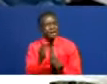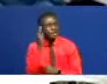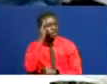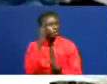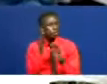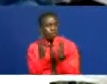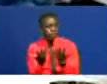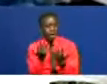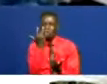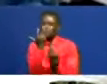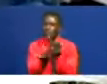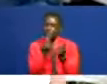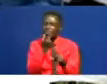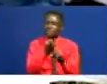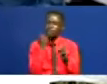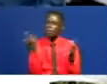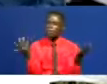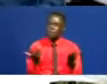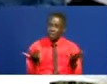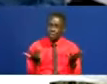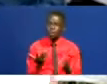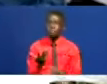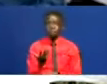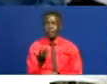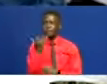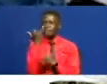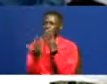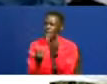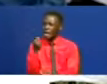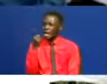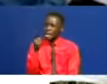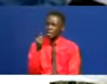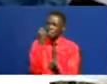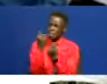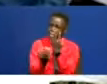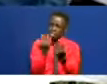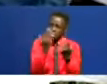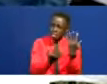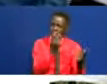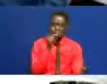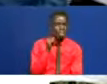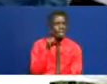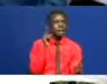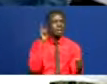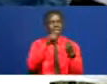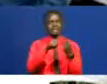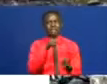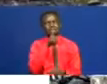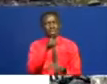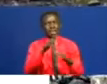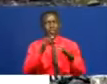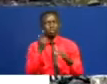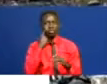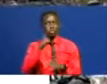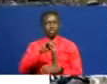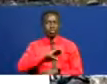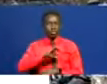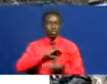wapi? Na hii ndio moto ikuje na ichome kiasi ya vile imechoma hii boma ya ndugu yetu.